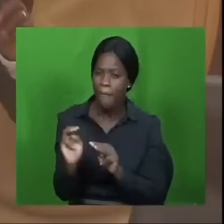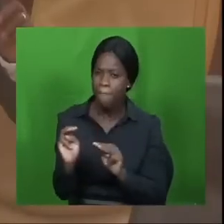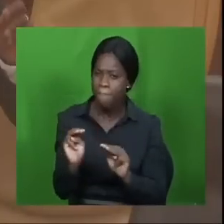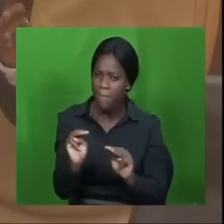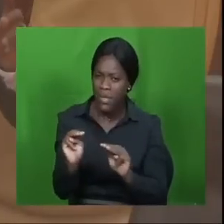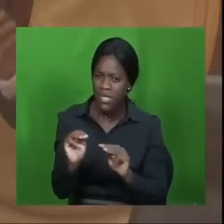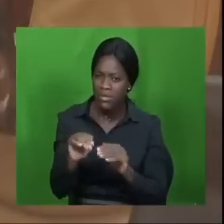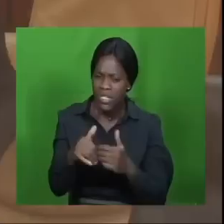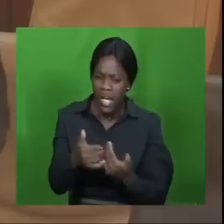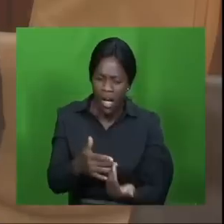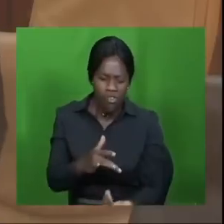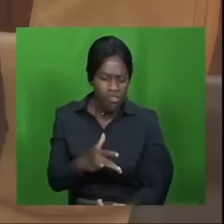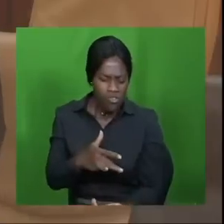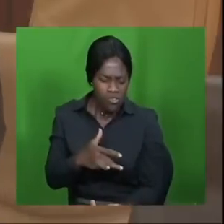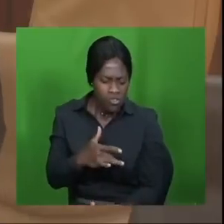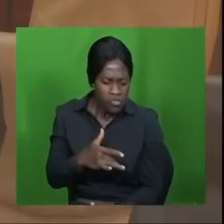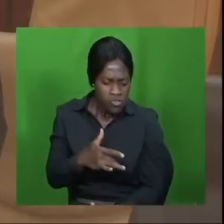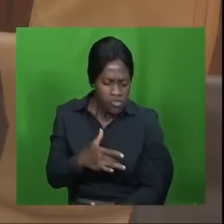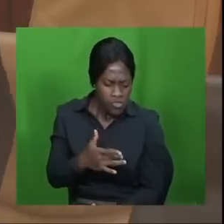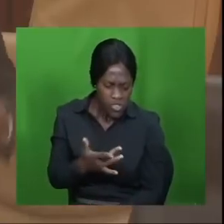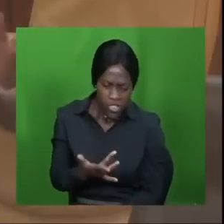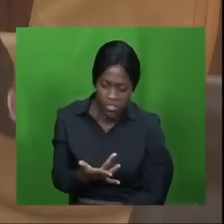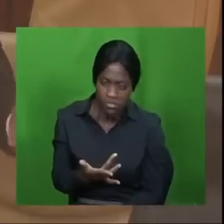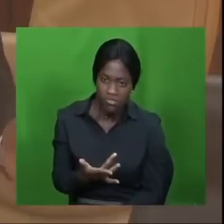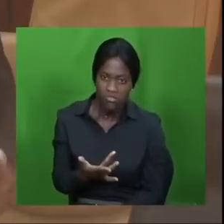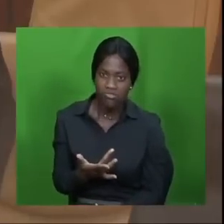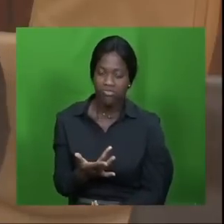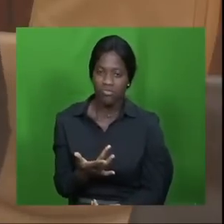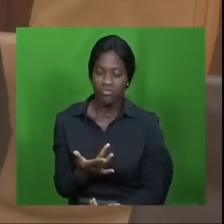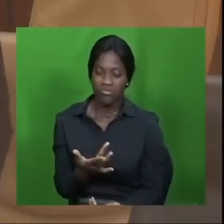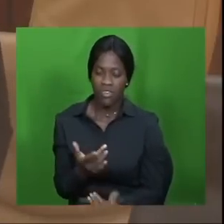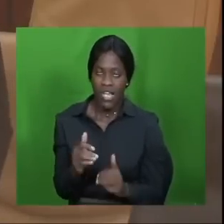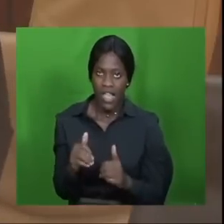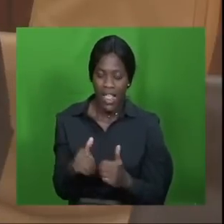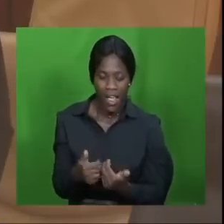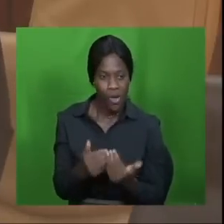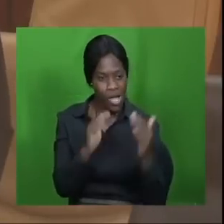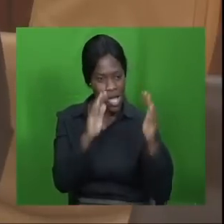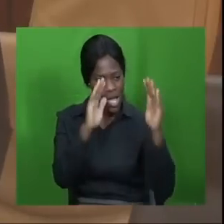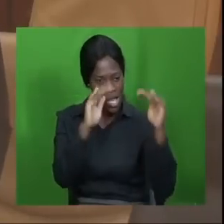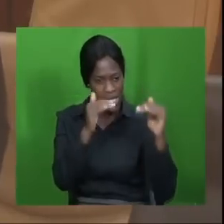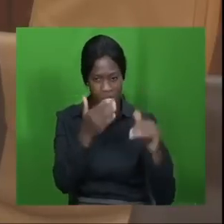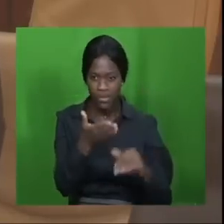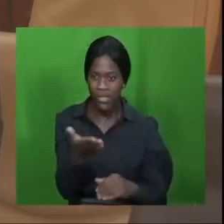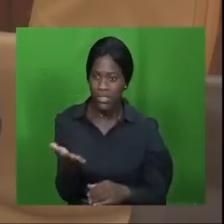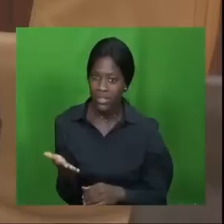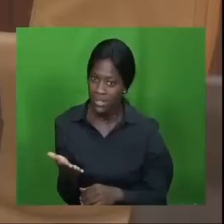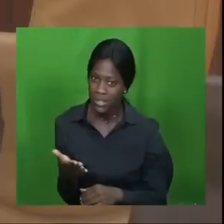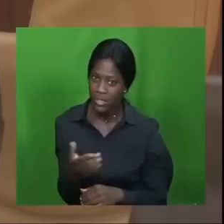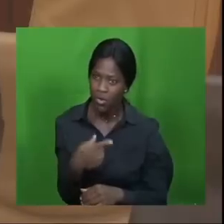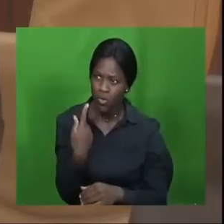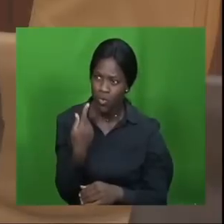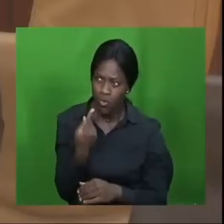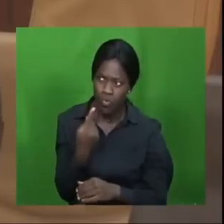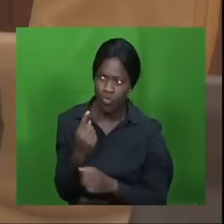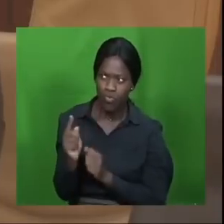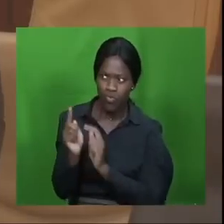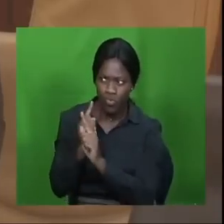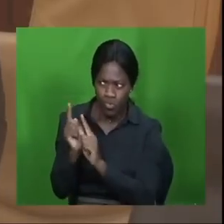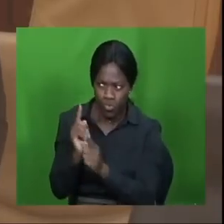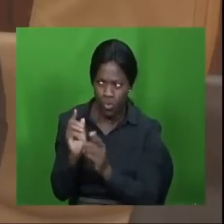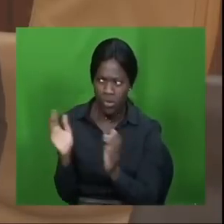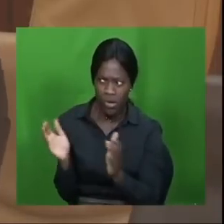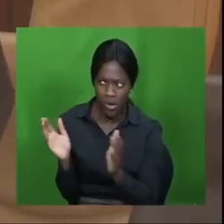manage some depression, manage expectation? Who was talking to them